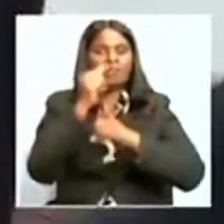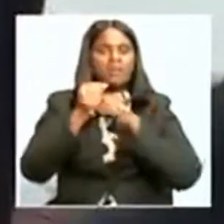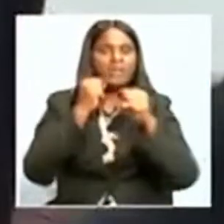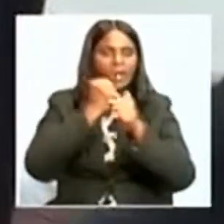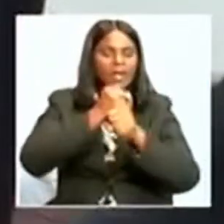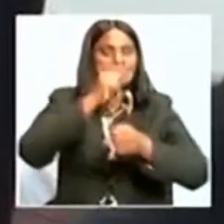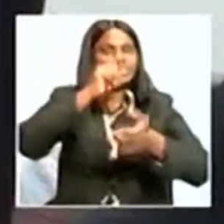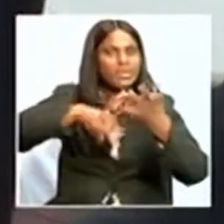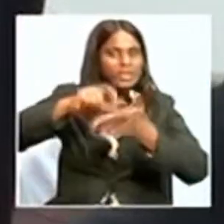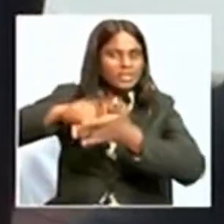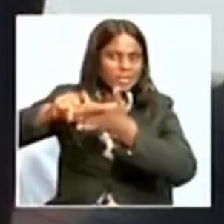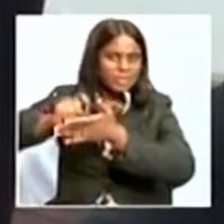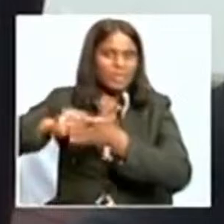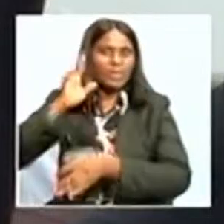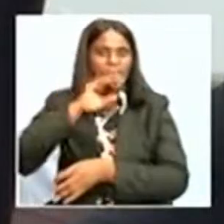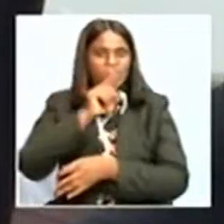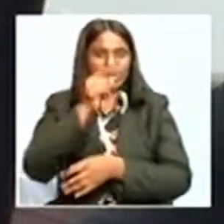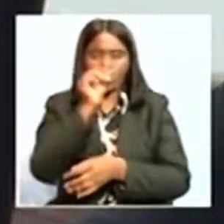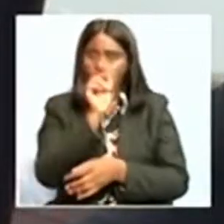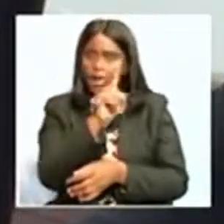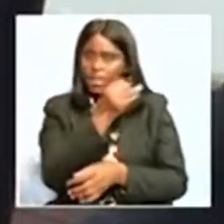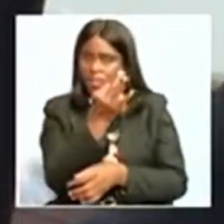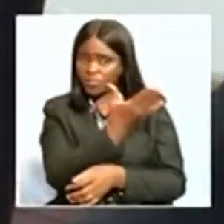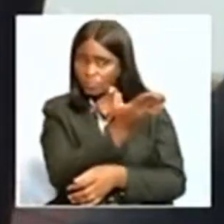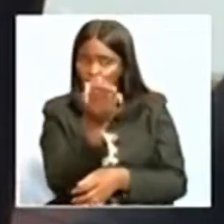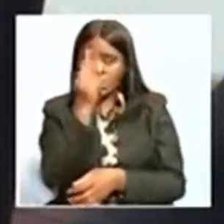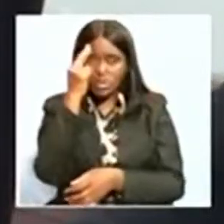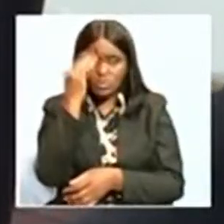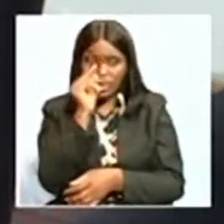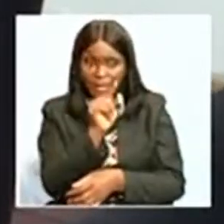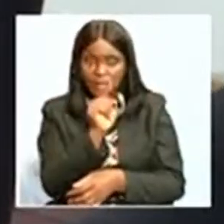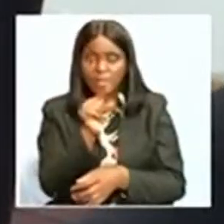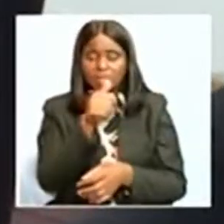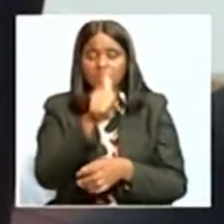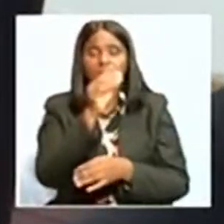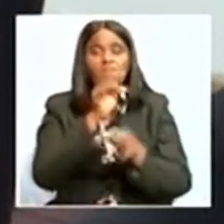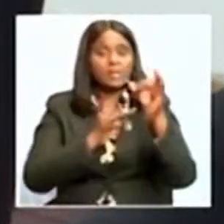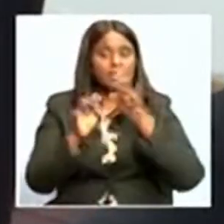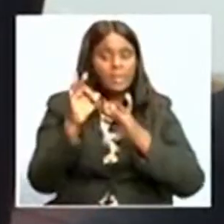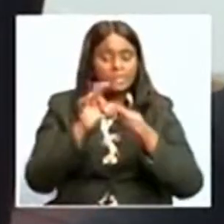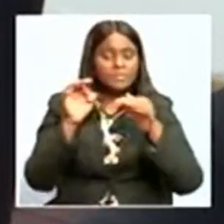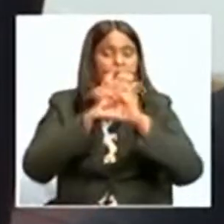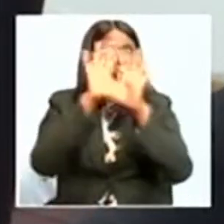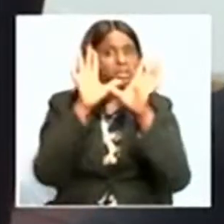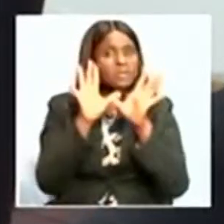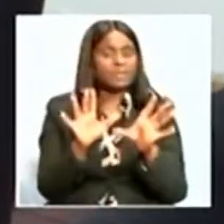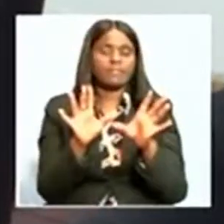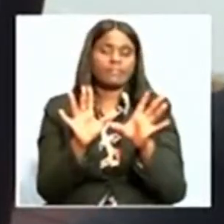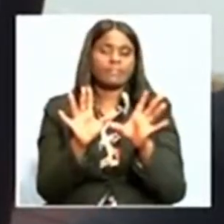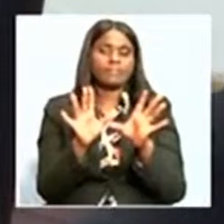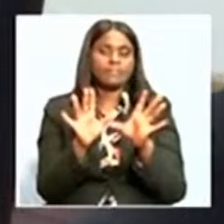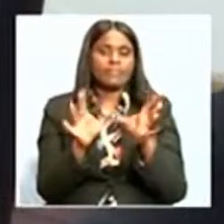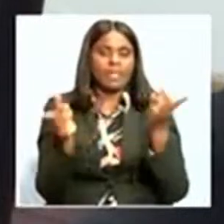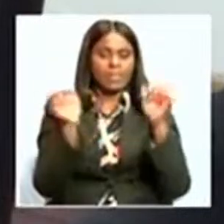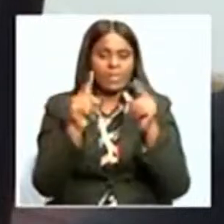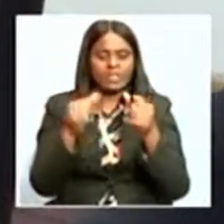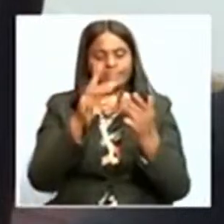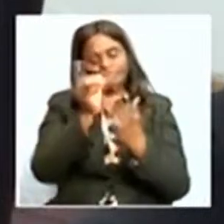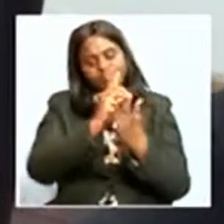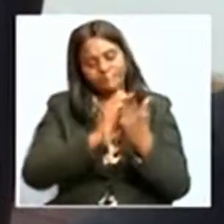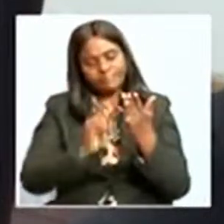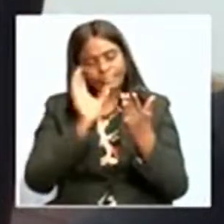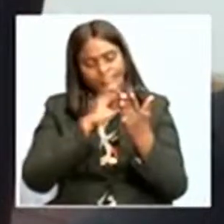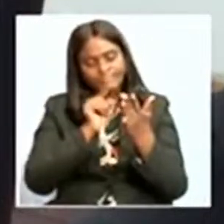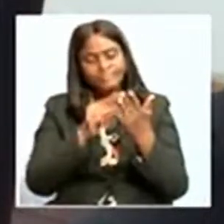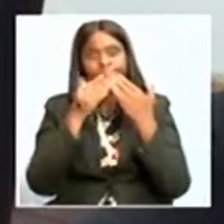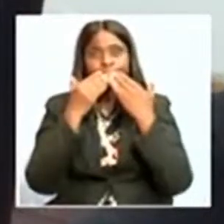tax, so that's one of the reasons why they justified it when drafting. Thank